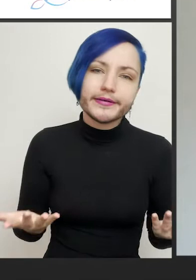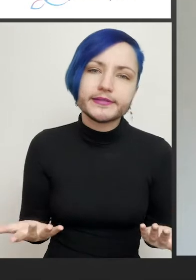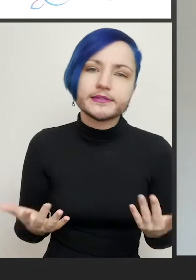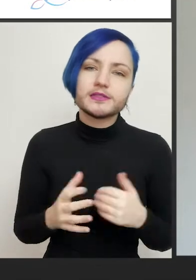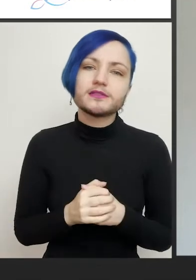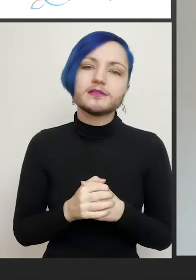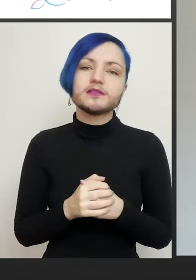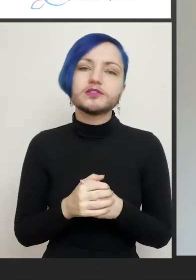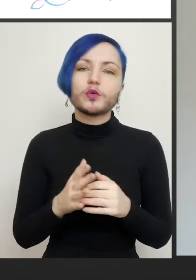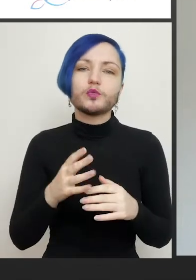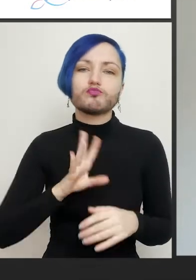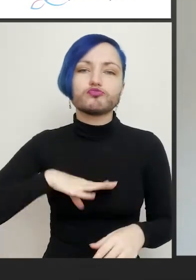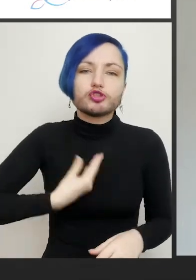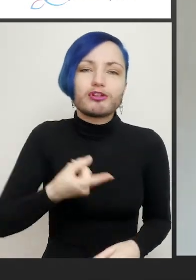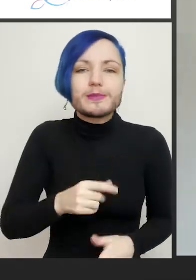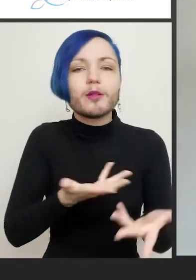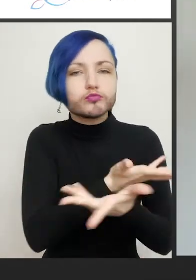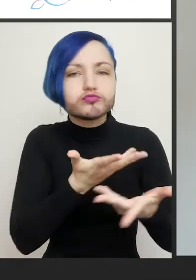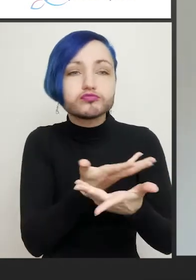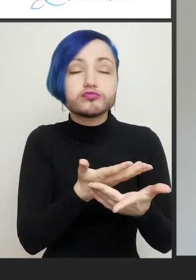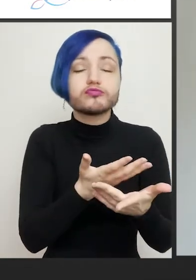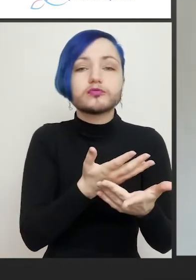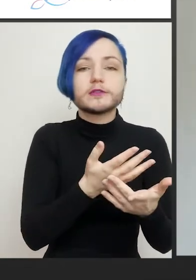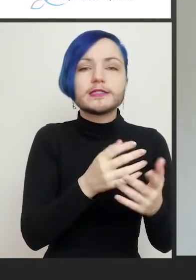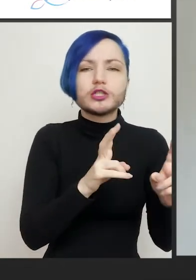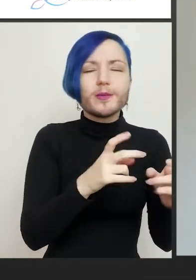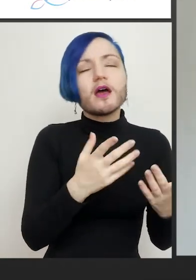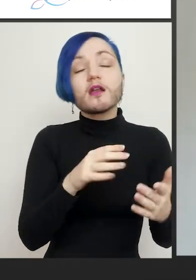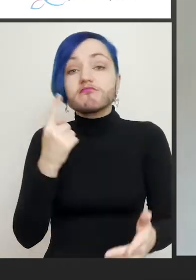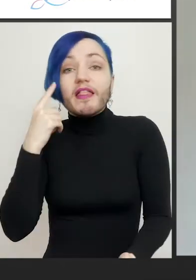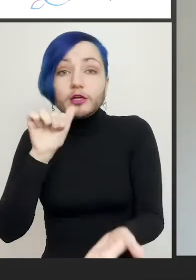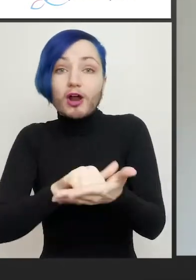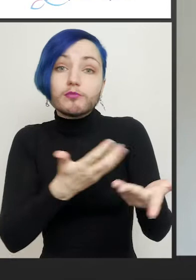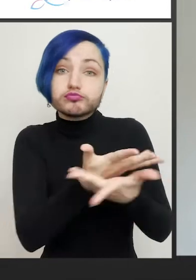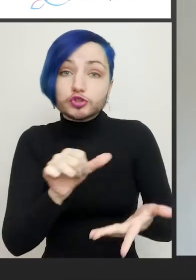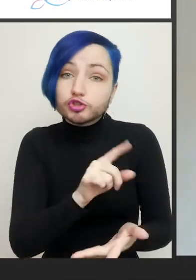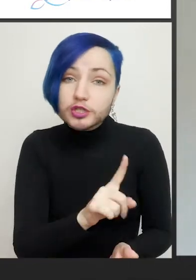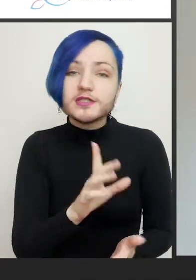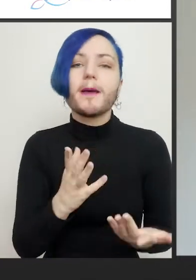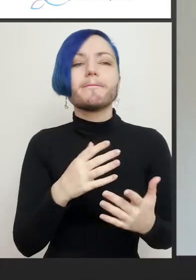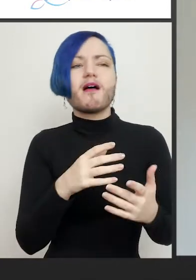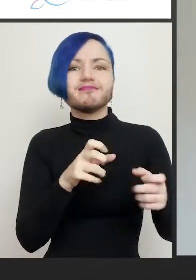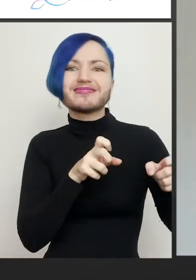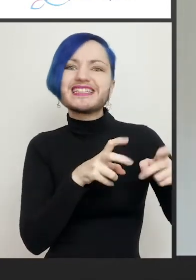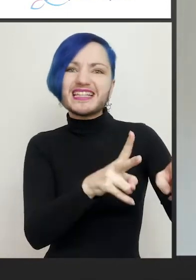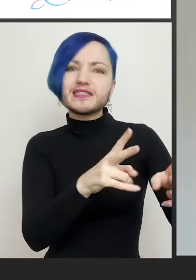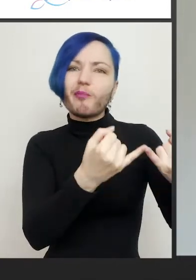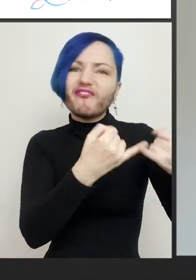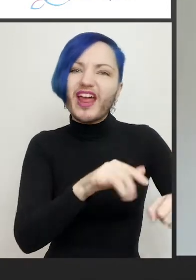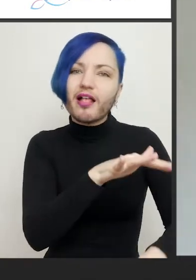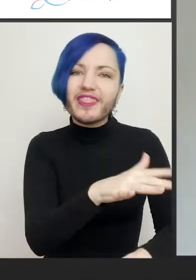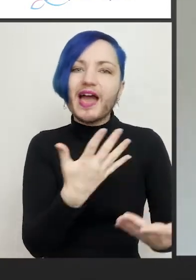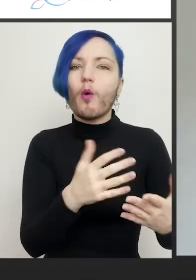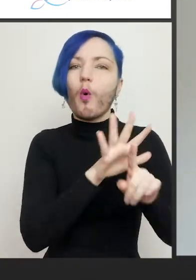discussions amongst trans people are often discussing quite rightly, and it's something that I look at too, is where the system kind of fails us, or where there's